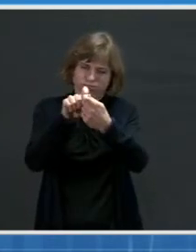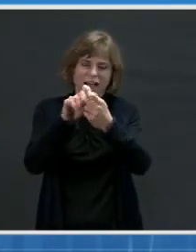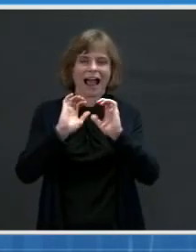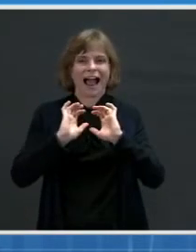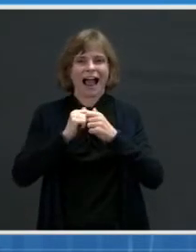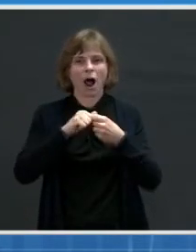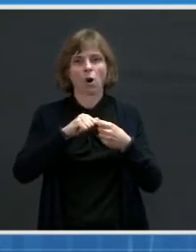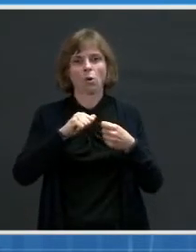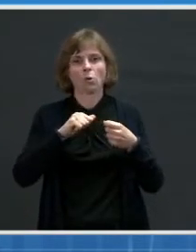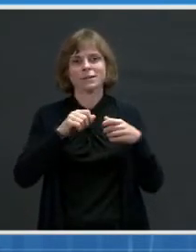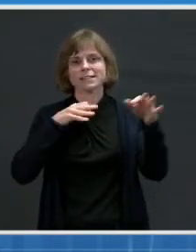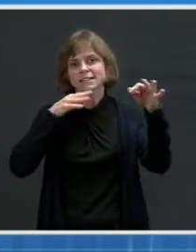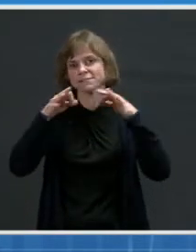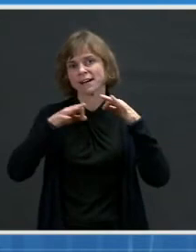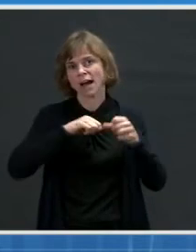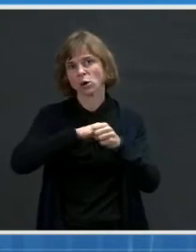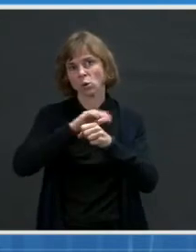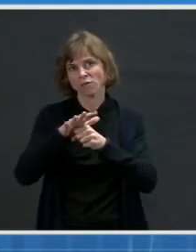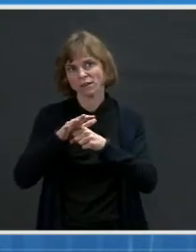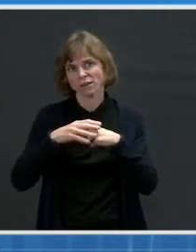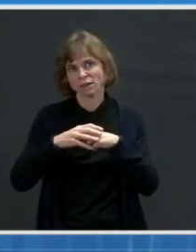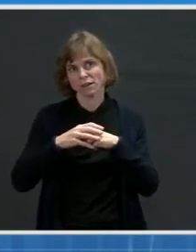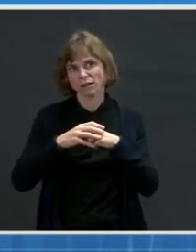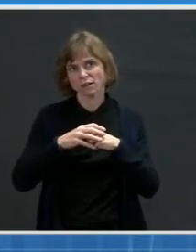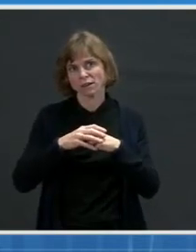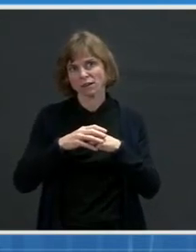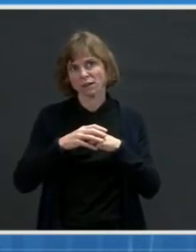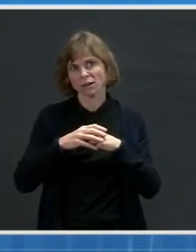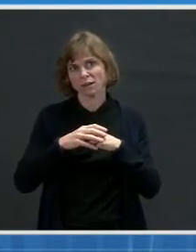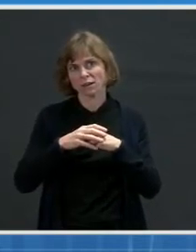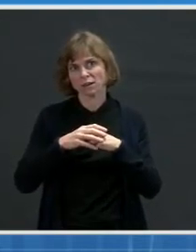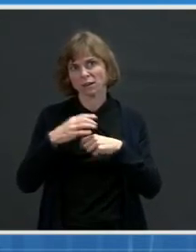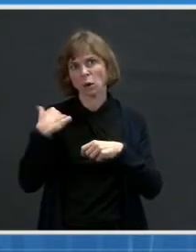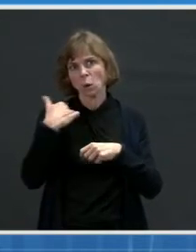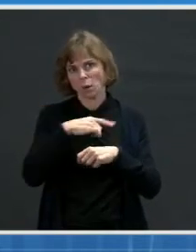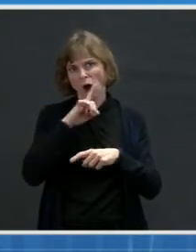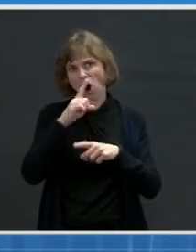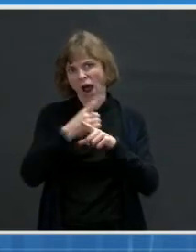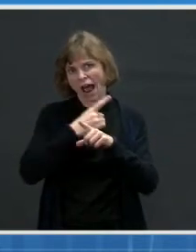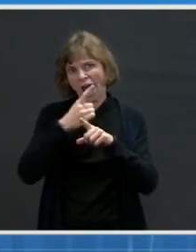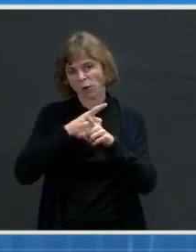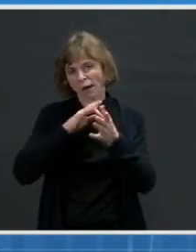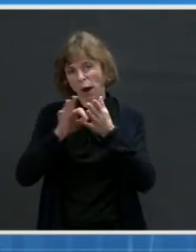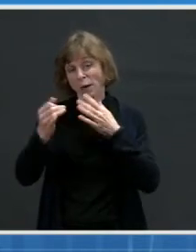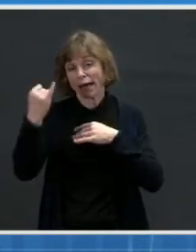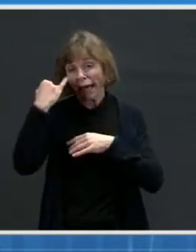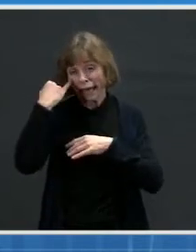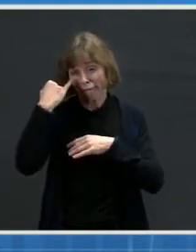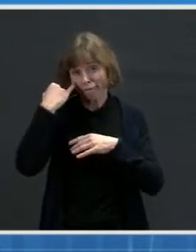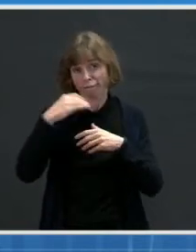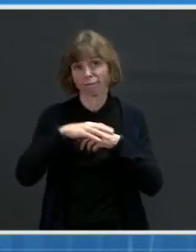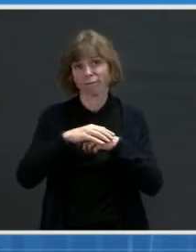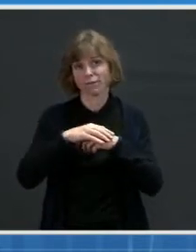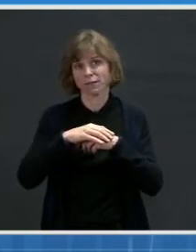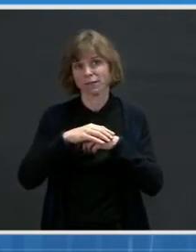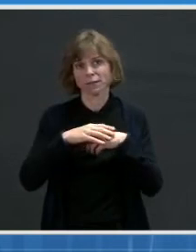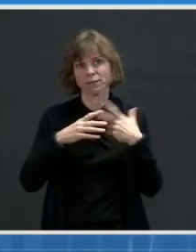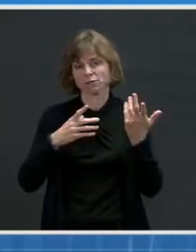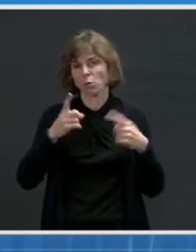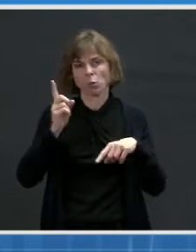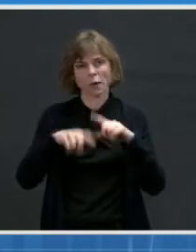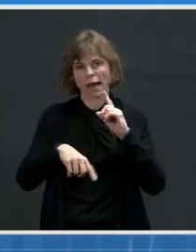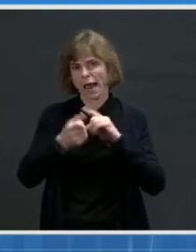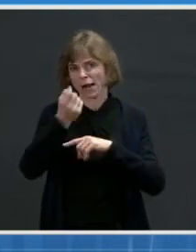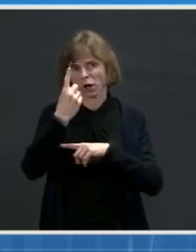early on as we were learning about the disease, and we were accurate in our counting, I think we can sort of understand that there